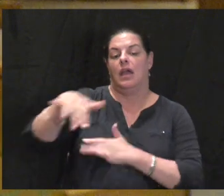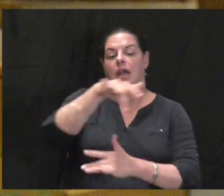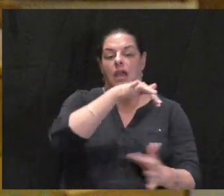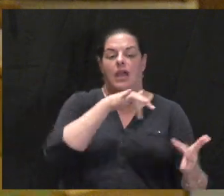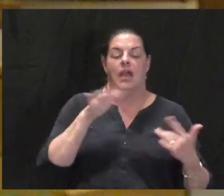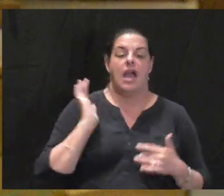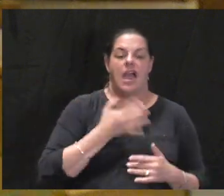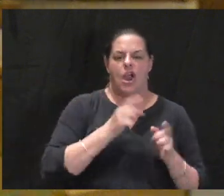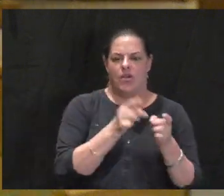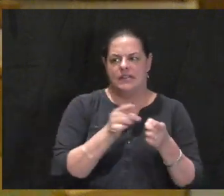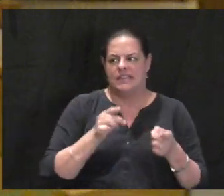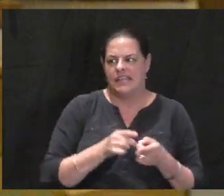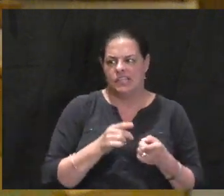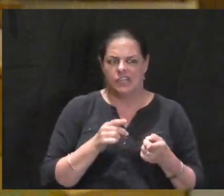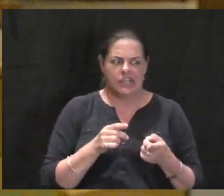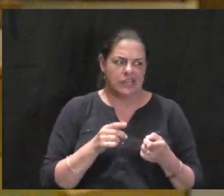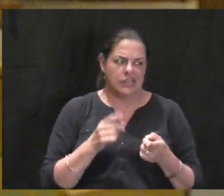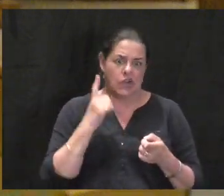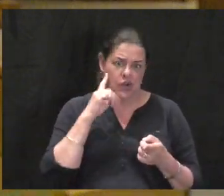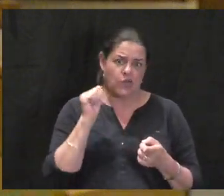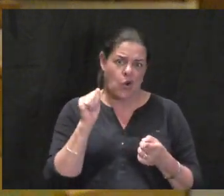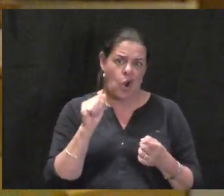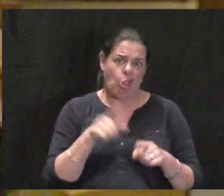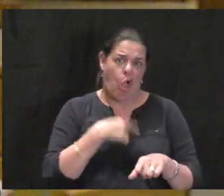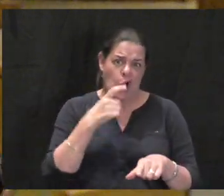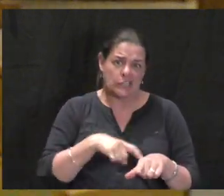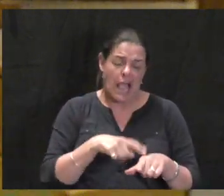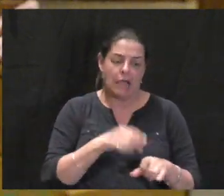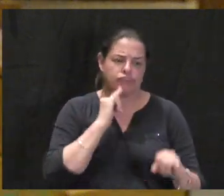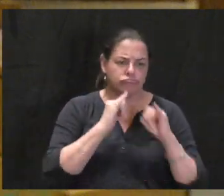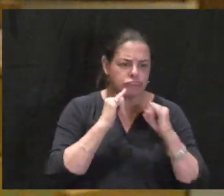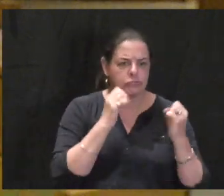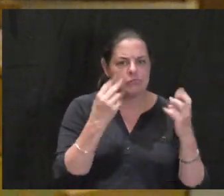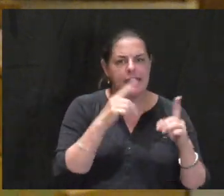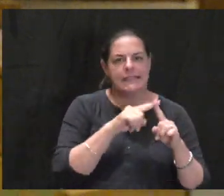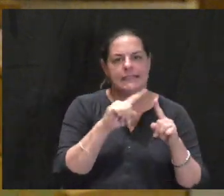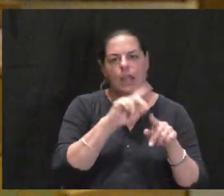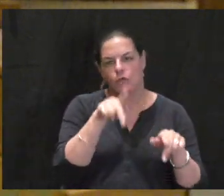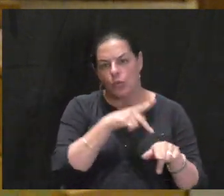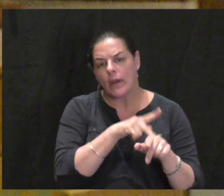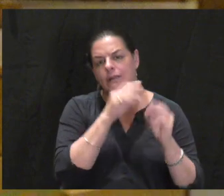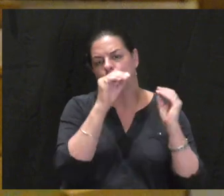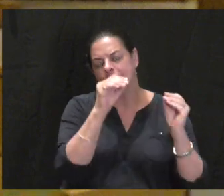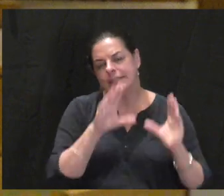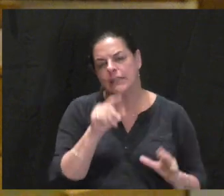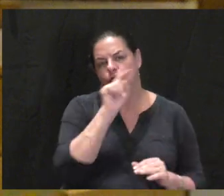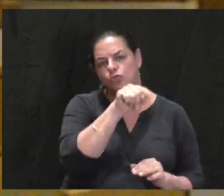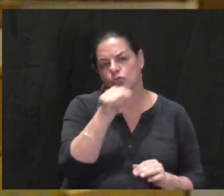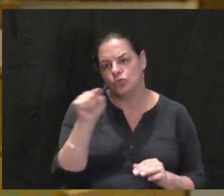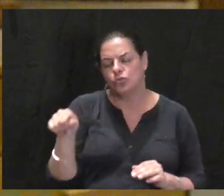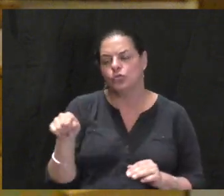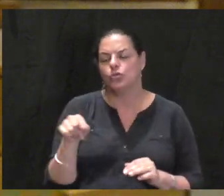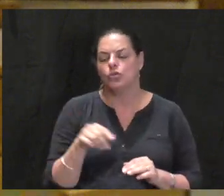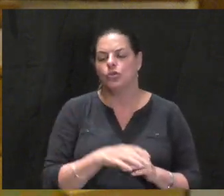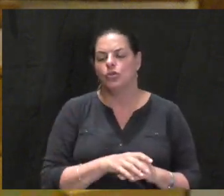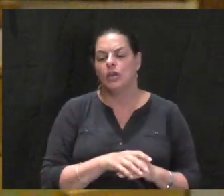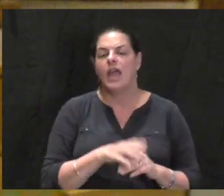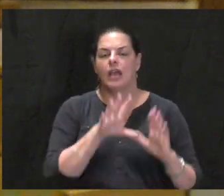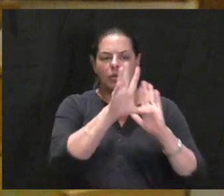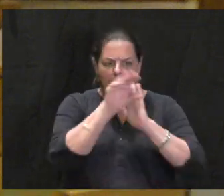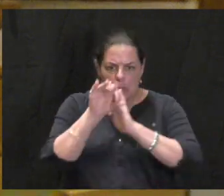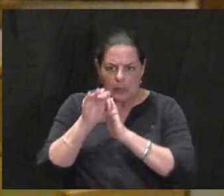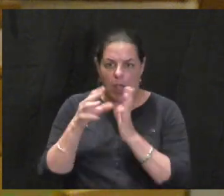could now take with me on my recruiting fairs, and it's a part of our setup. So when someone comes up to our table, we've got a video playing, it features